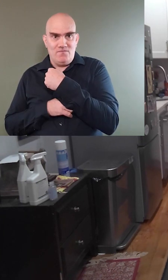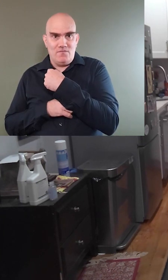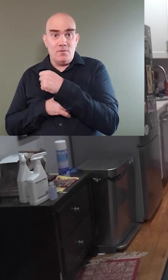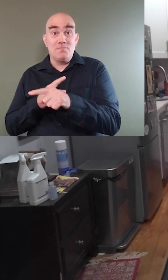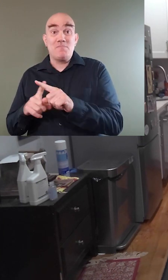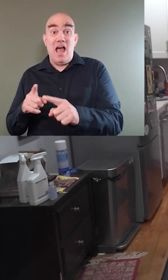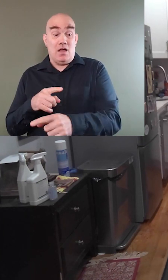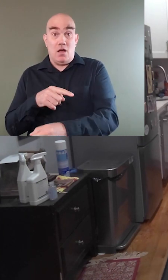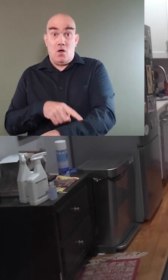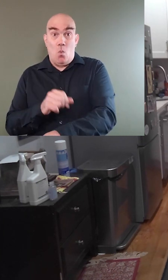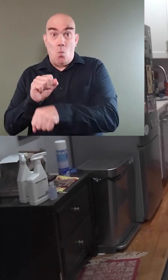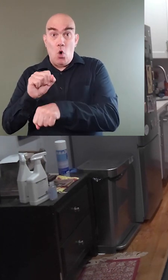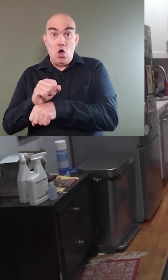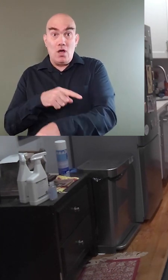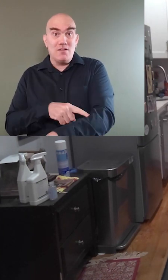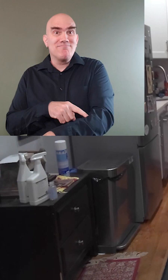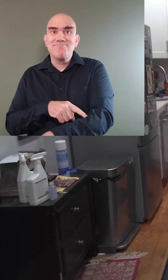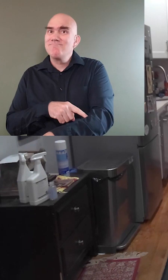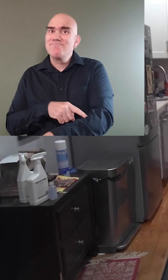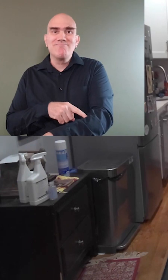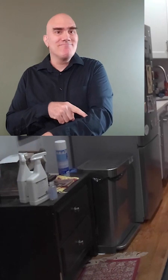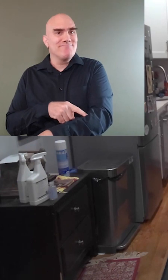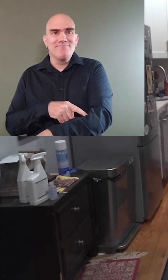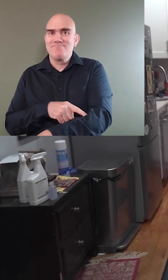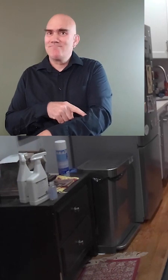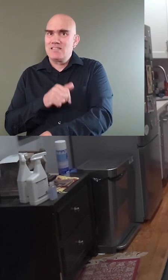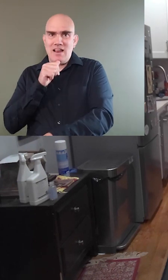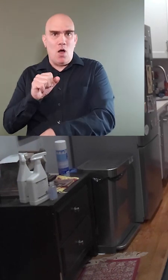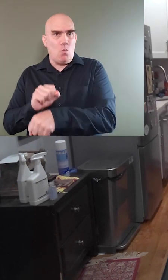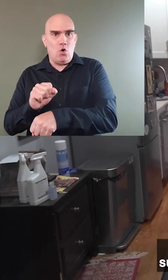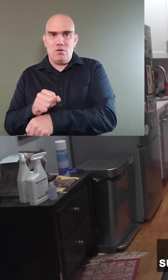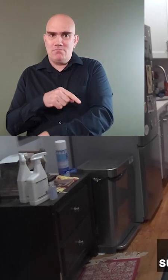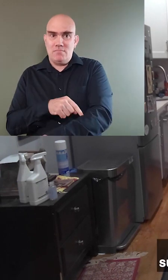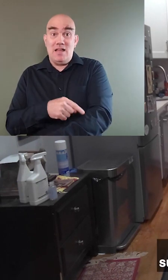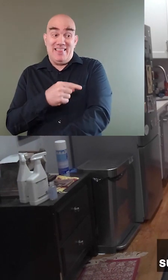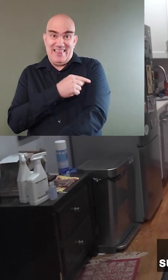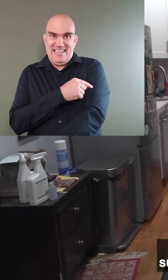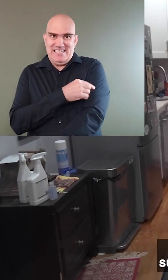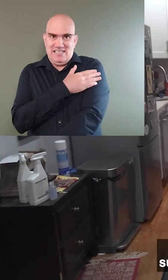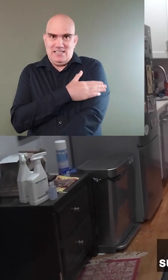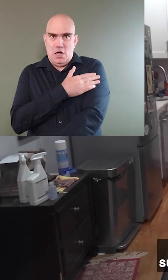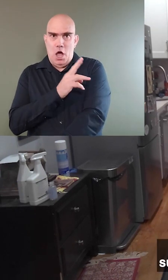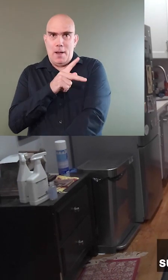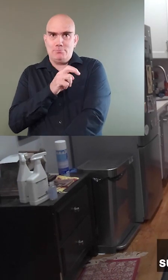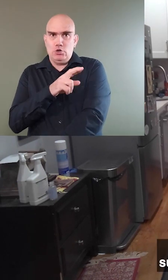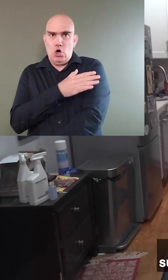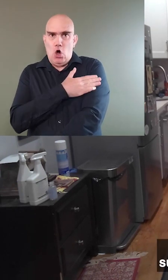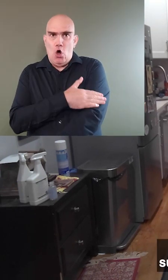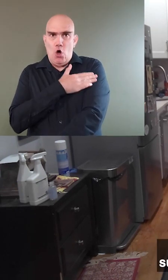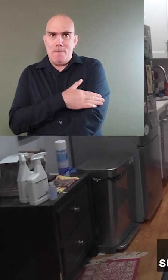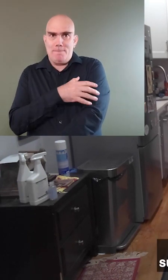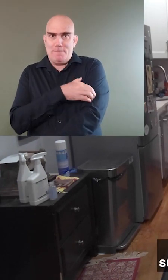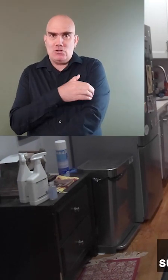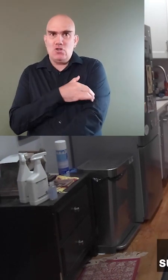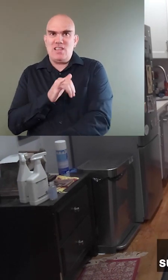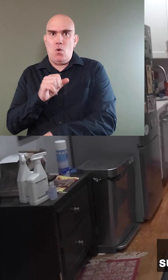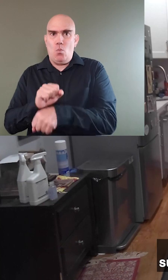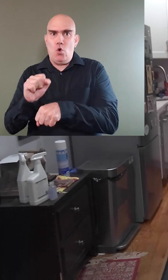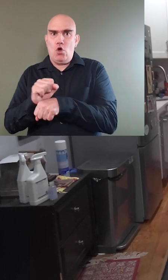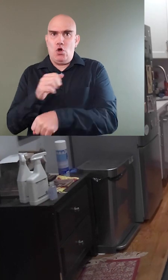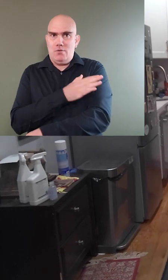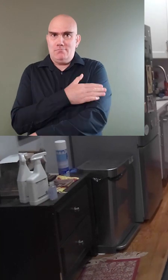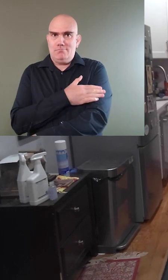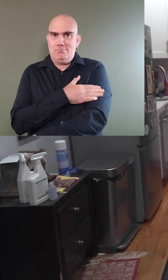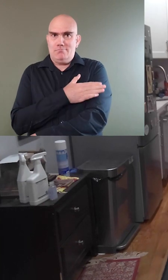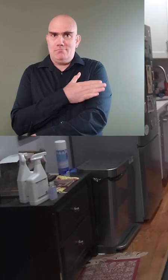but my forearm is not doing the work here. It is the muscles surrounding my upper arm